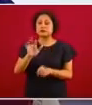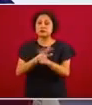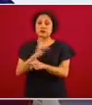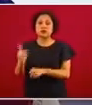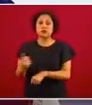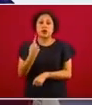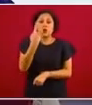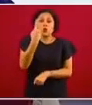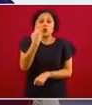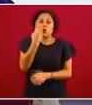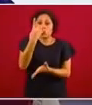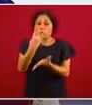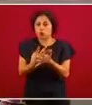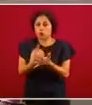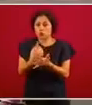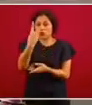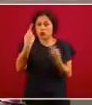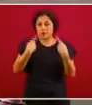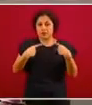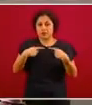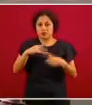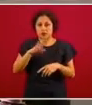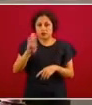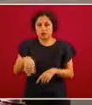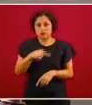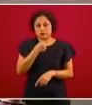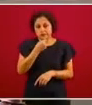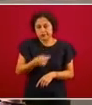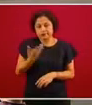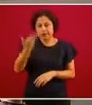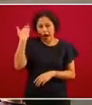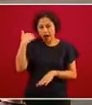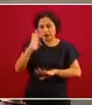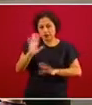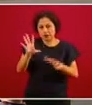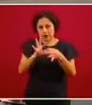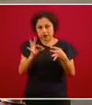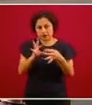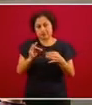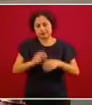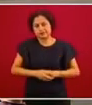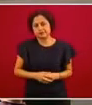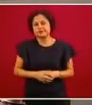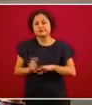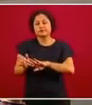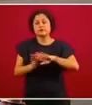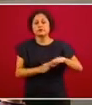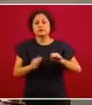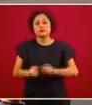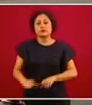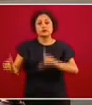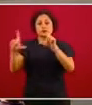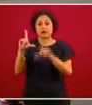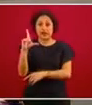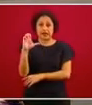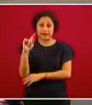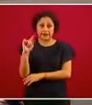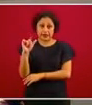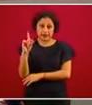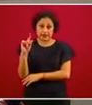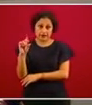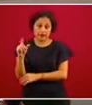comparatively, it is way more likely for them to die because of this disease, and even more so for senior citizens.